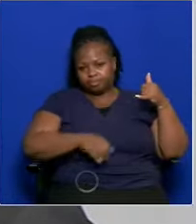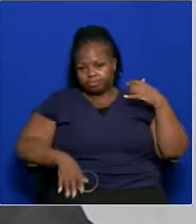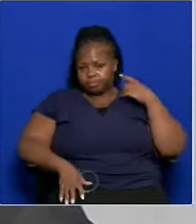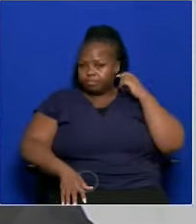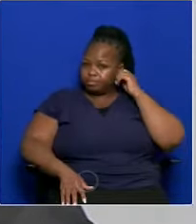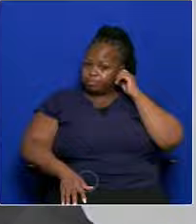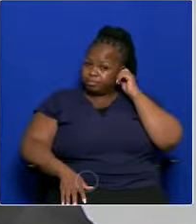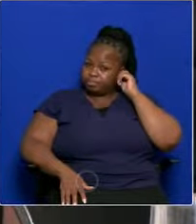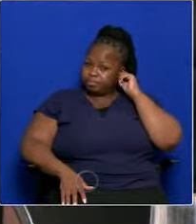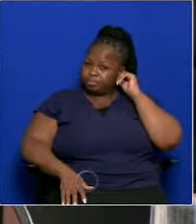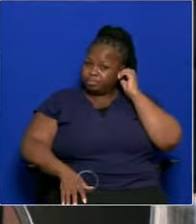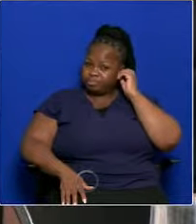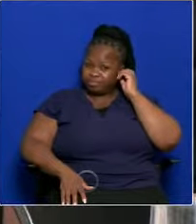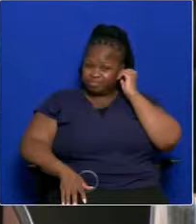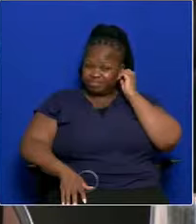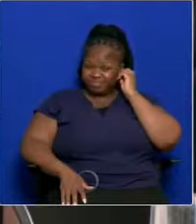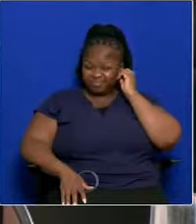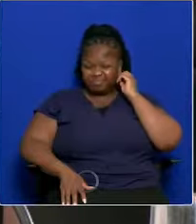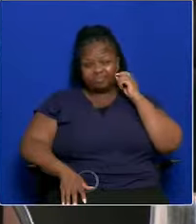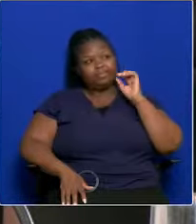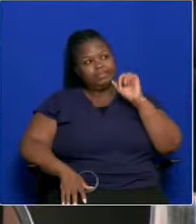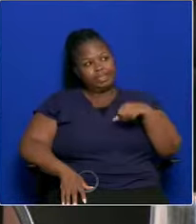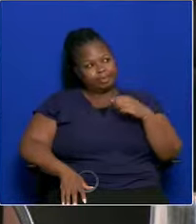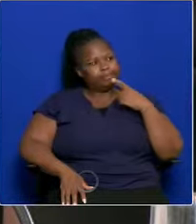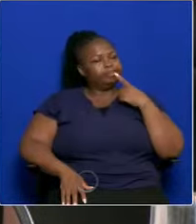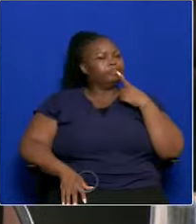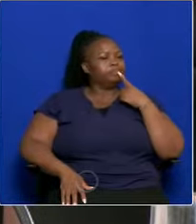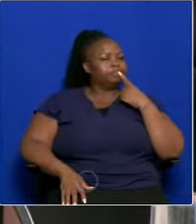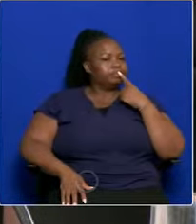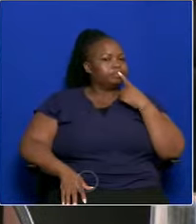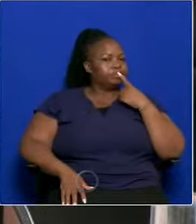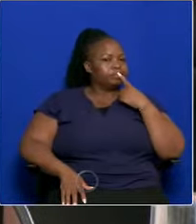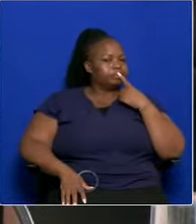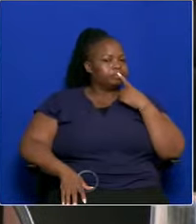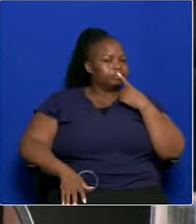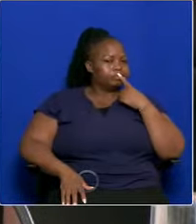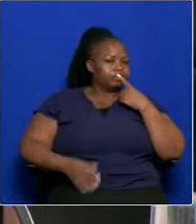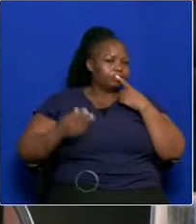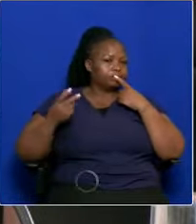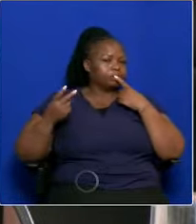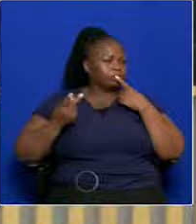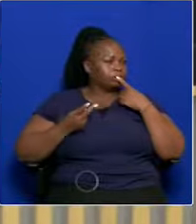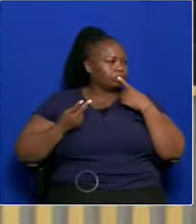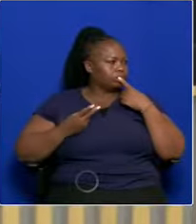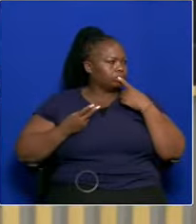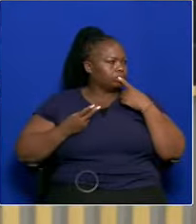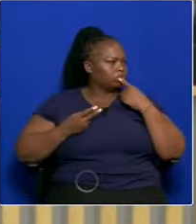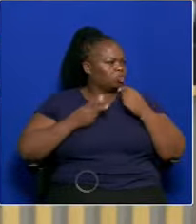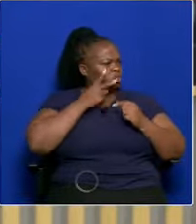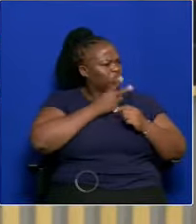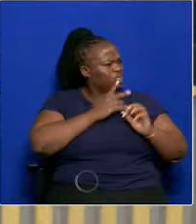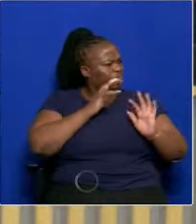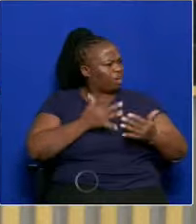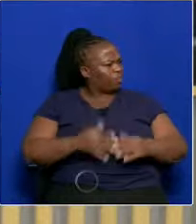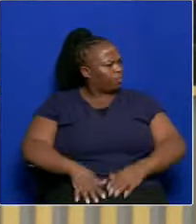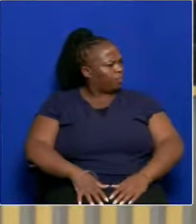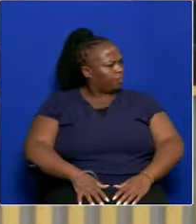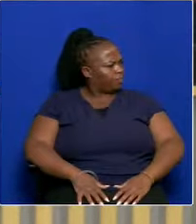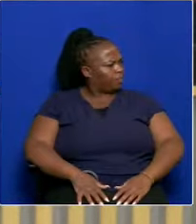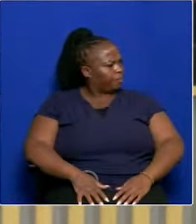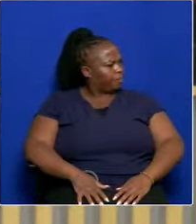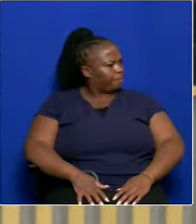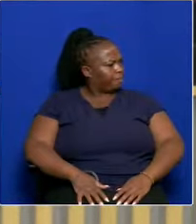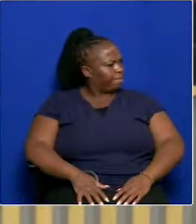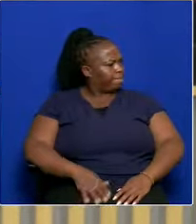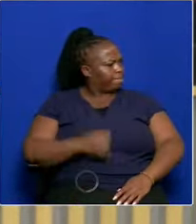Right? And if you also go to... How do we see that, Ms. Bowe? My apologies,